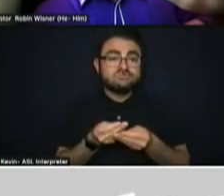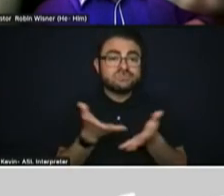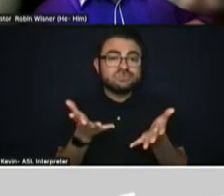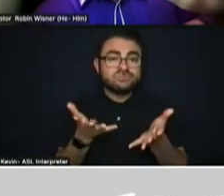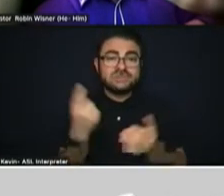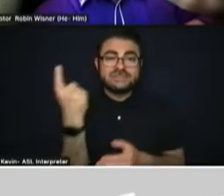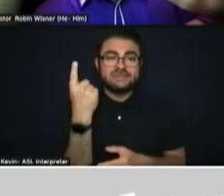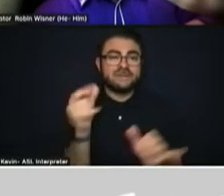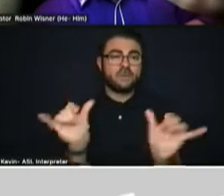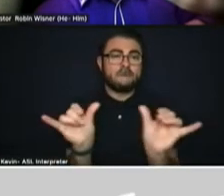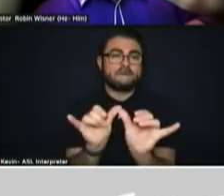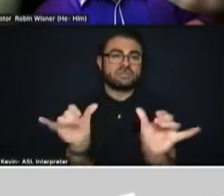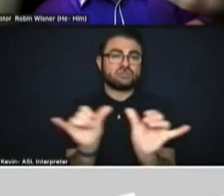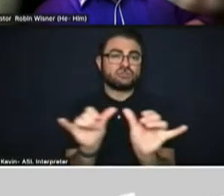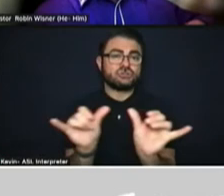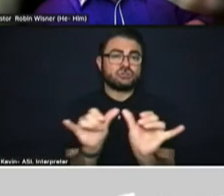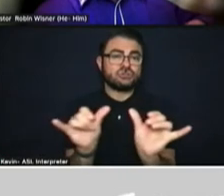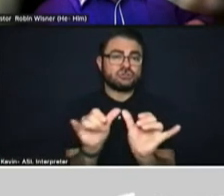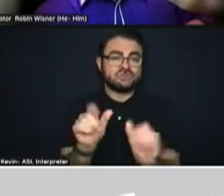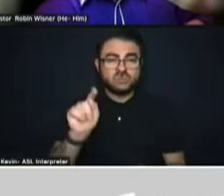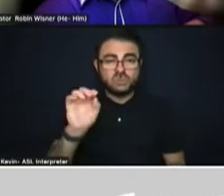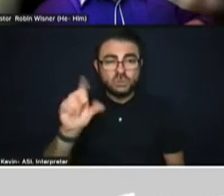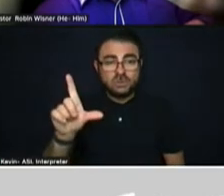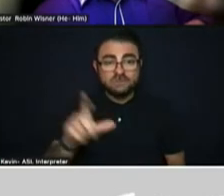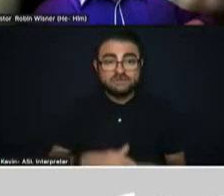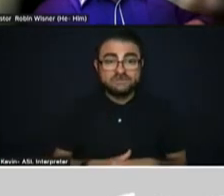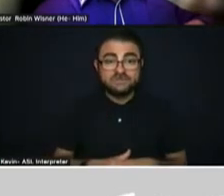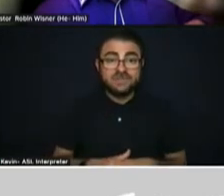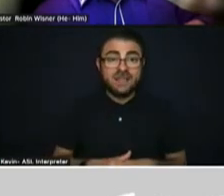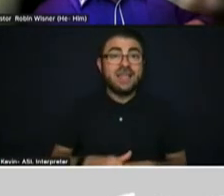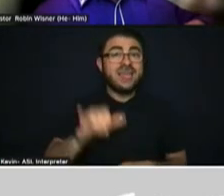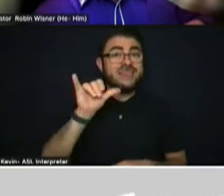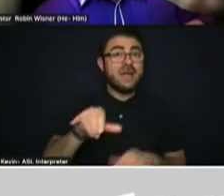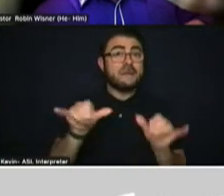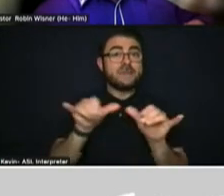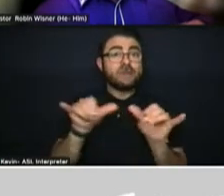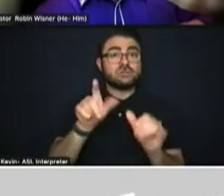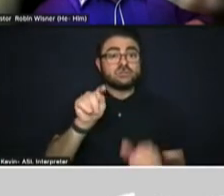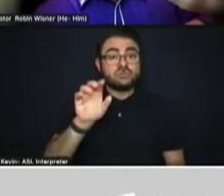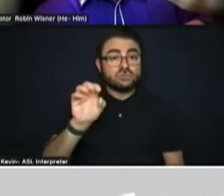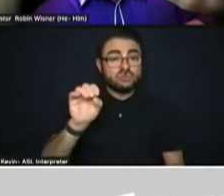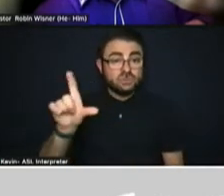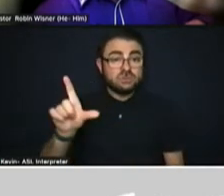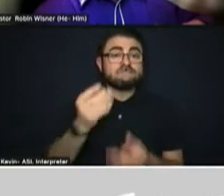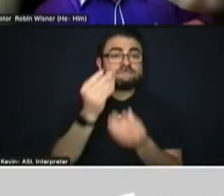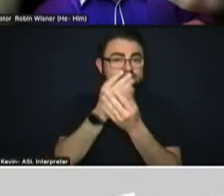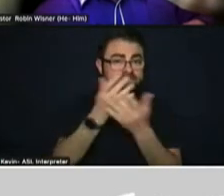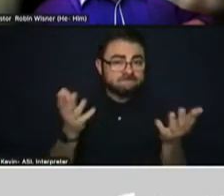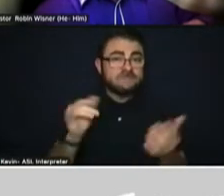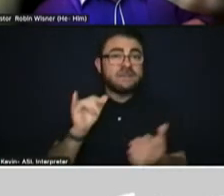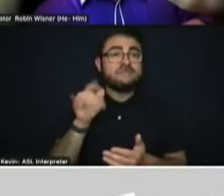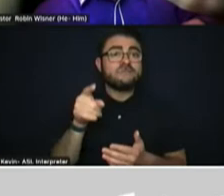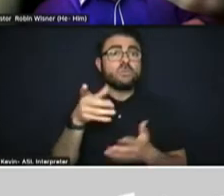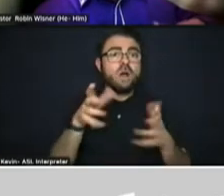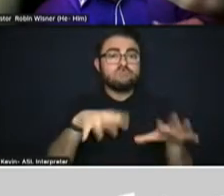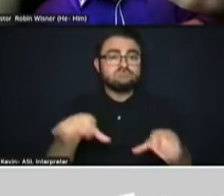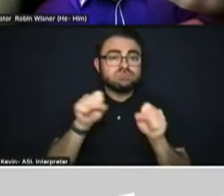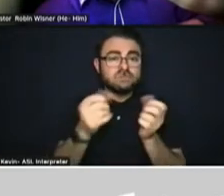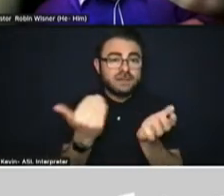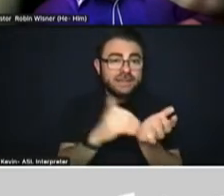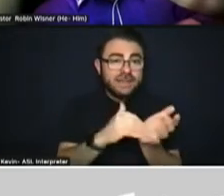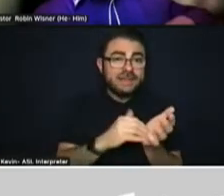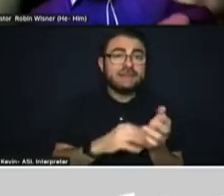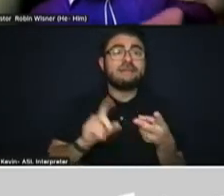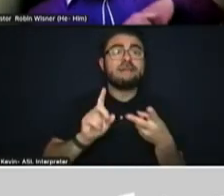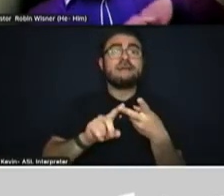tool. And that measurement tool lets you know if you want to do it again, what was good about it,